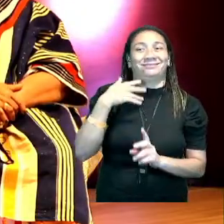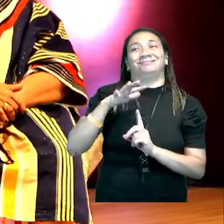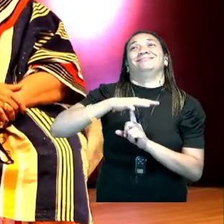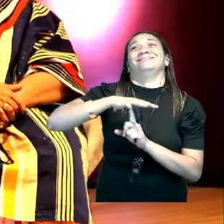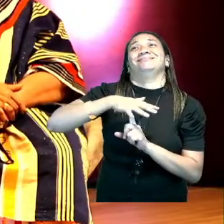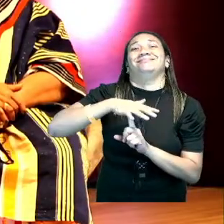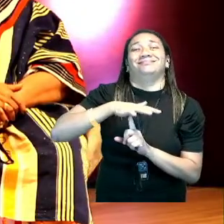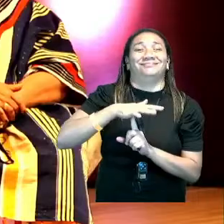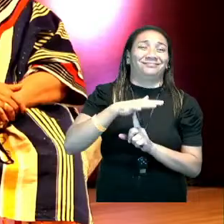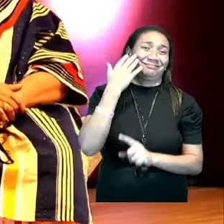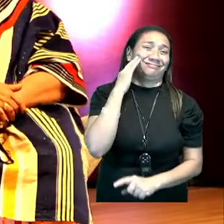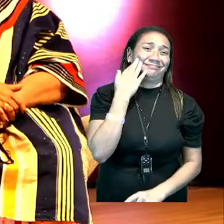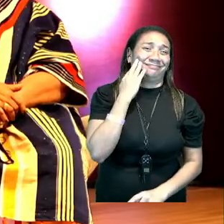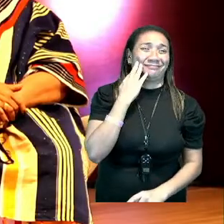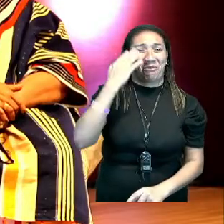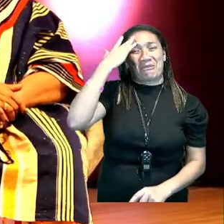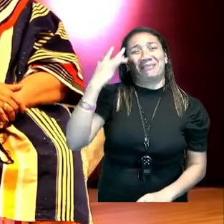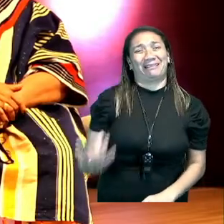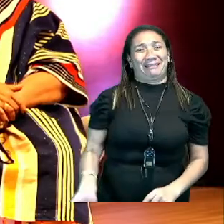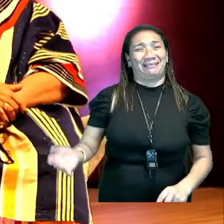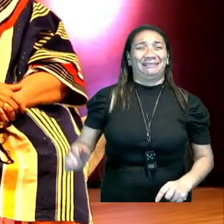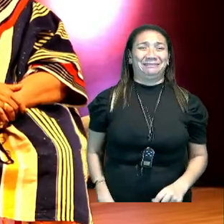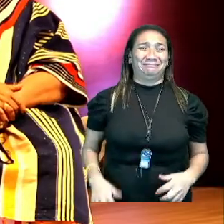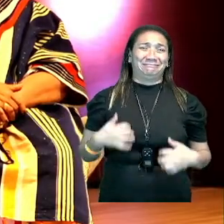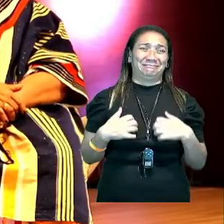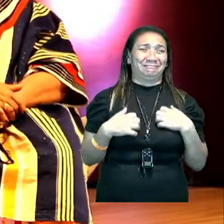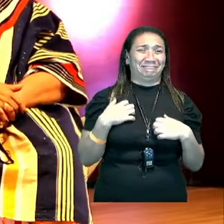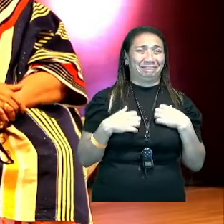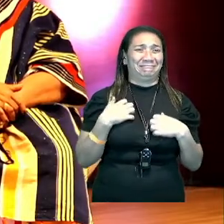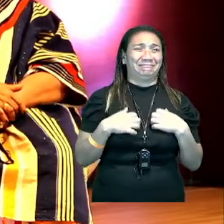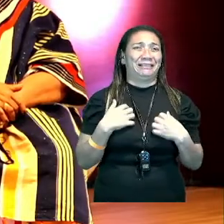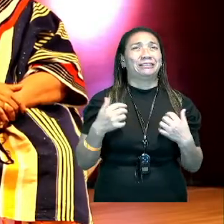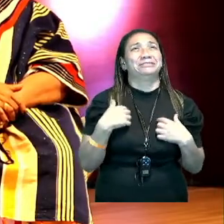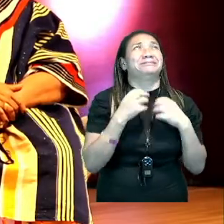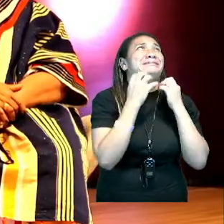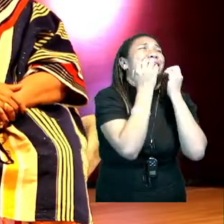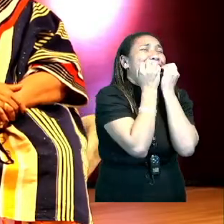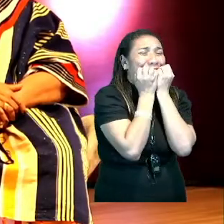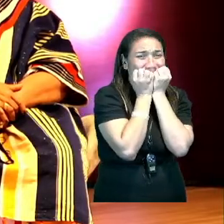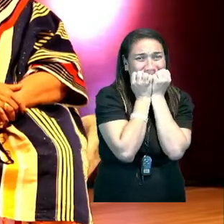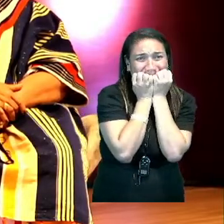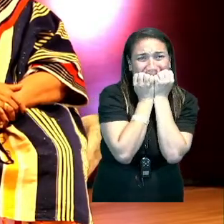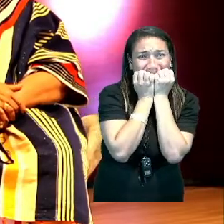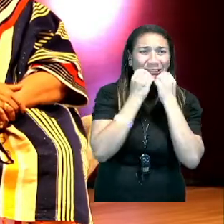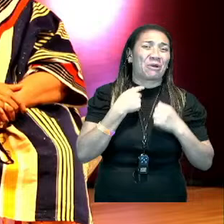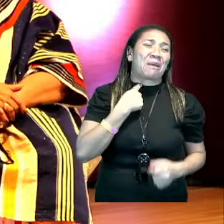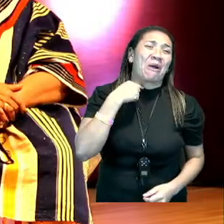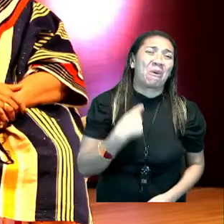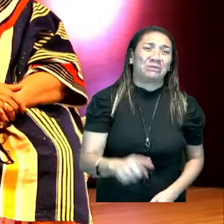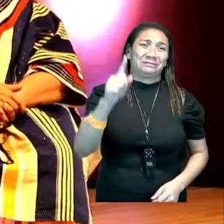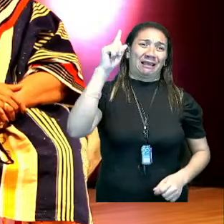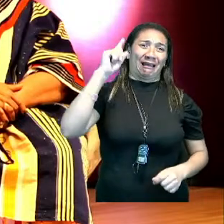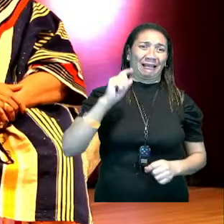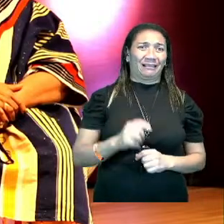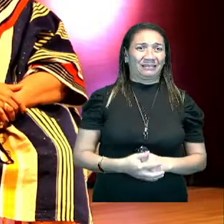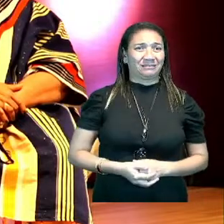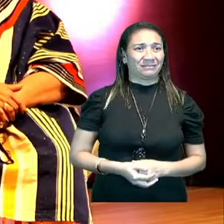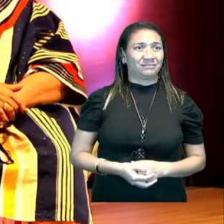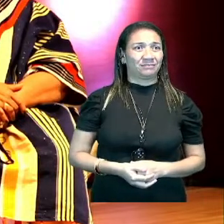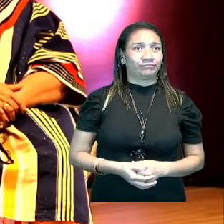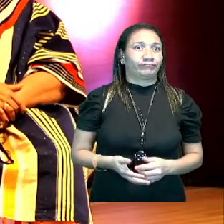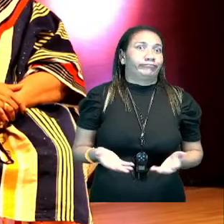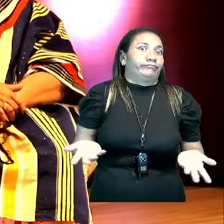joins me, he knows how afraid I am of those vehicles. I am terrified.